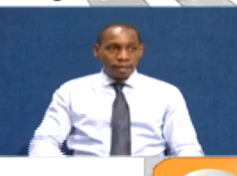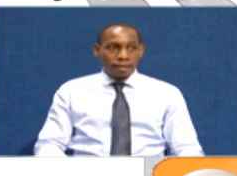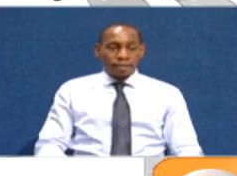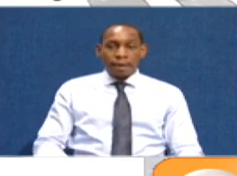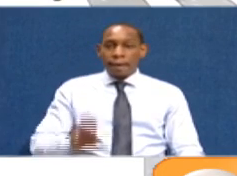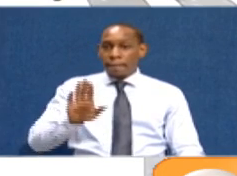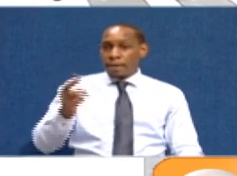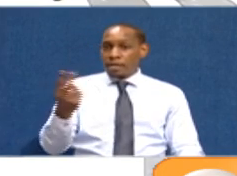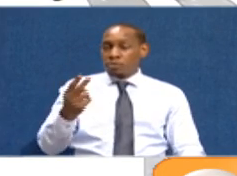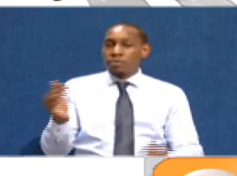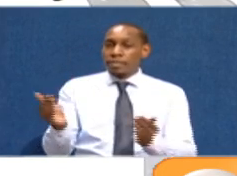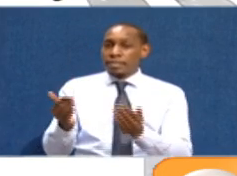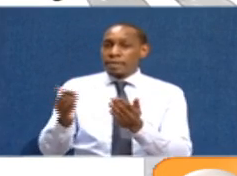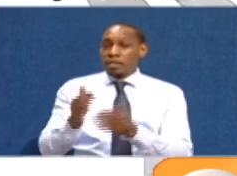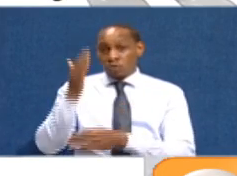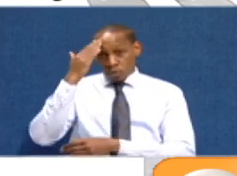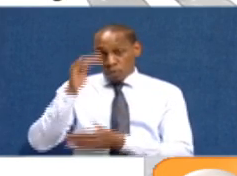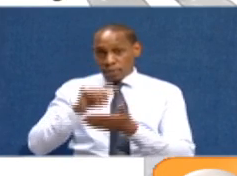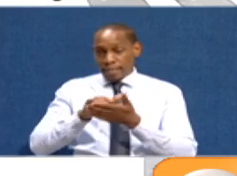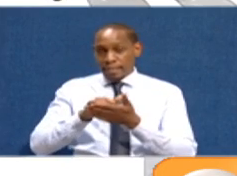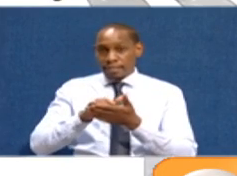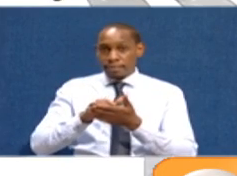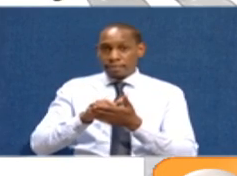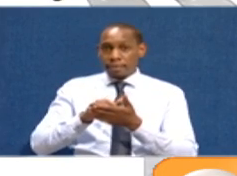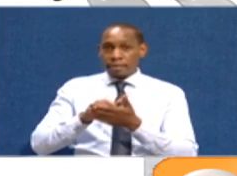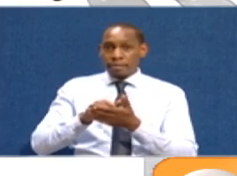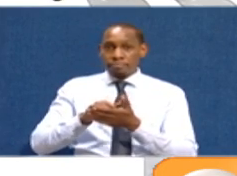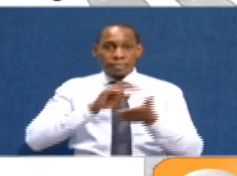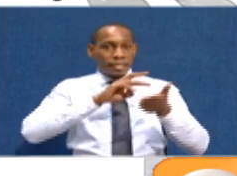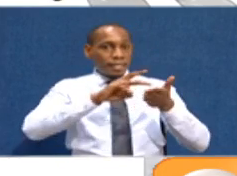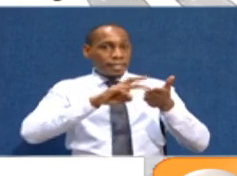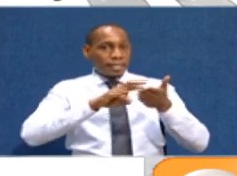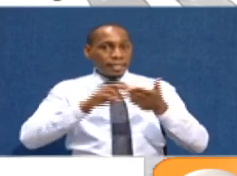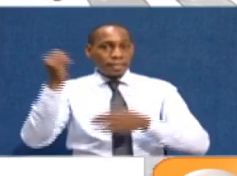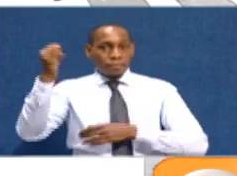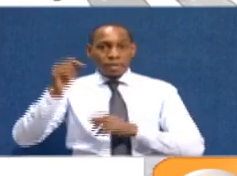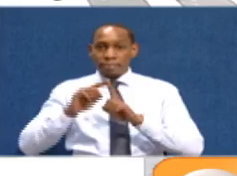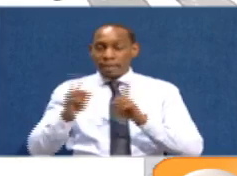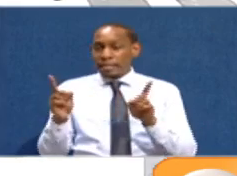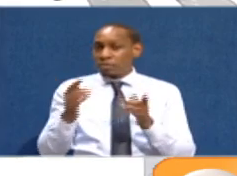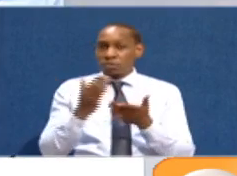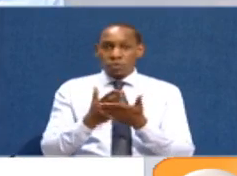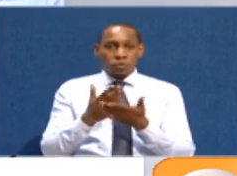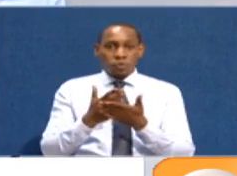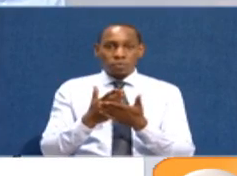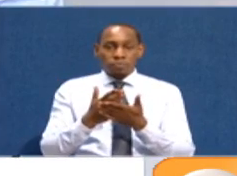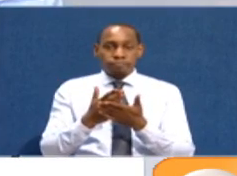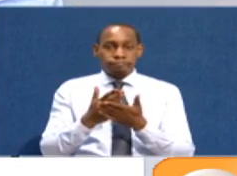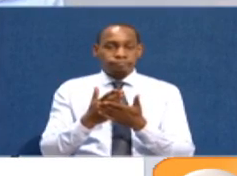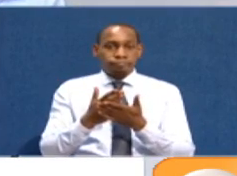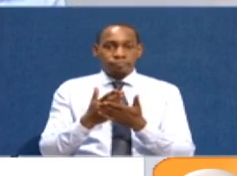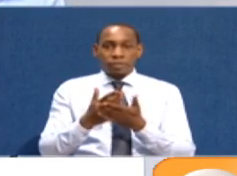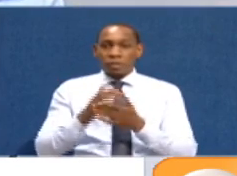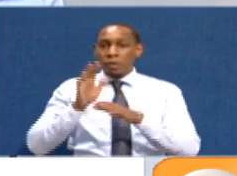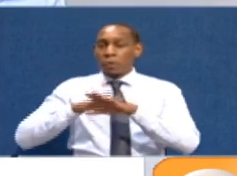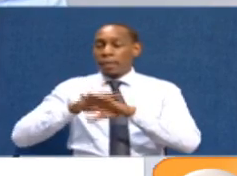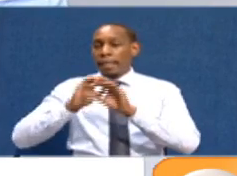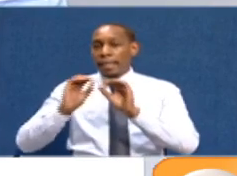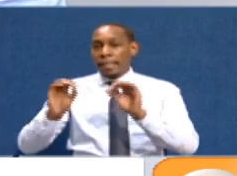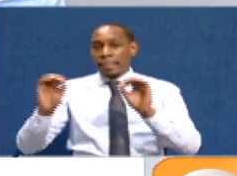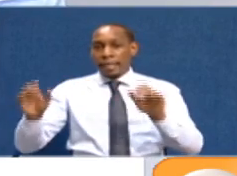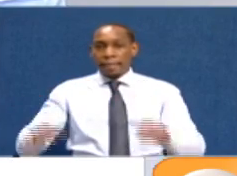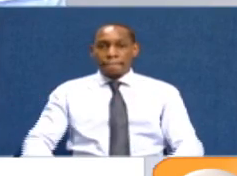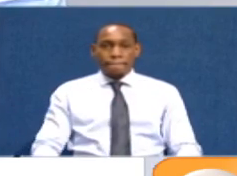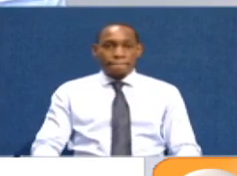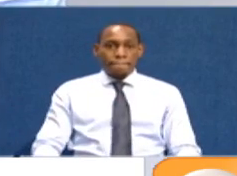guys are an inspiration. You know that. Thank you. You know, I don't know if you read enough of our politics, but it just gets so sickening. It does,